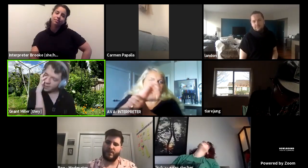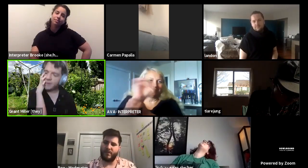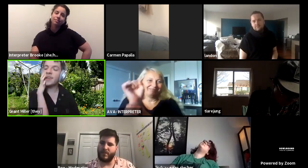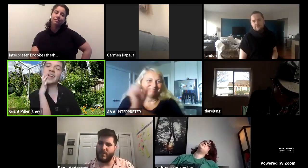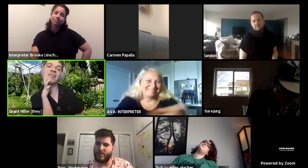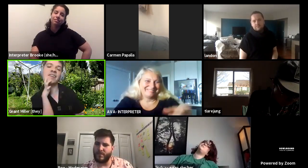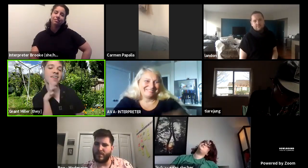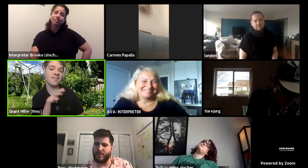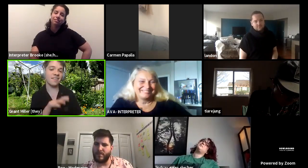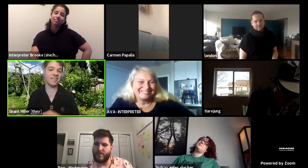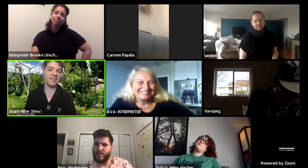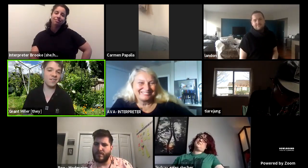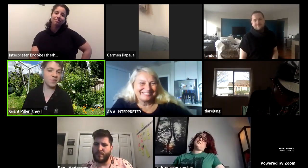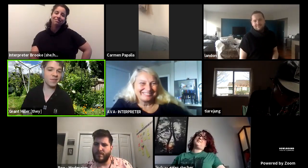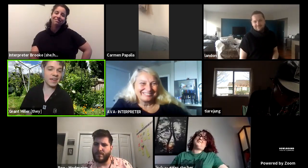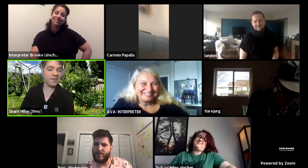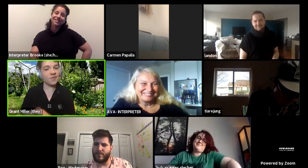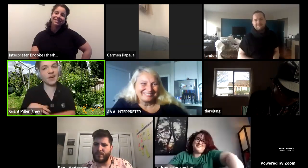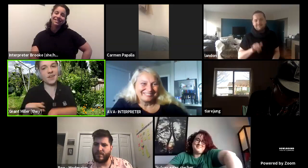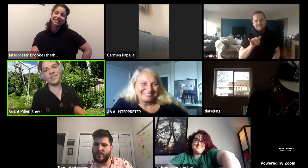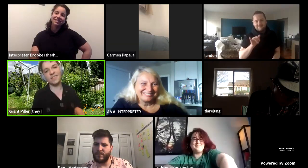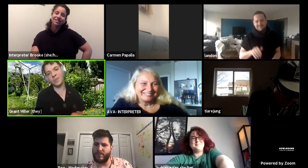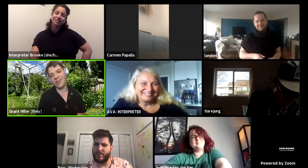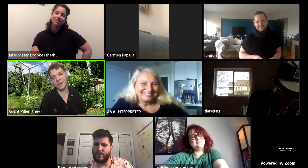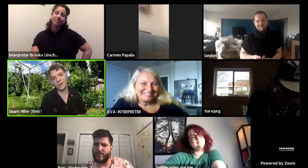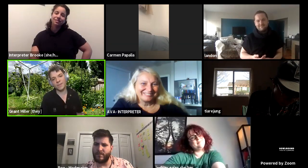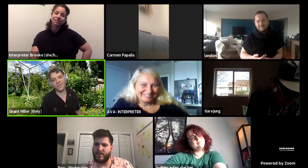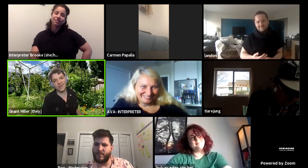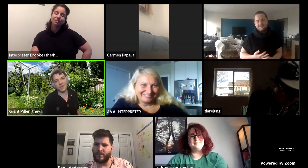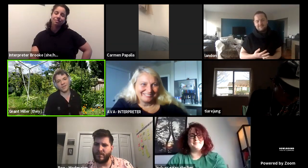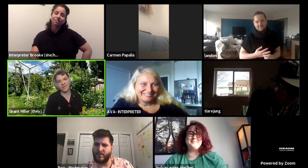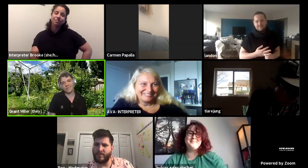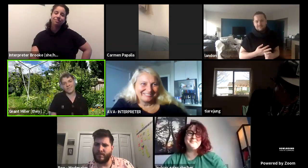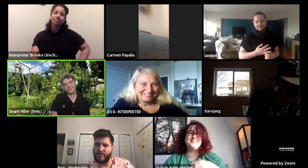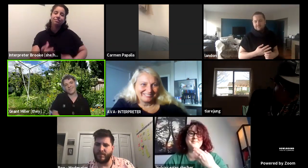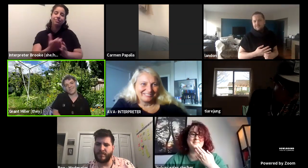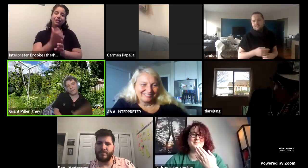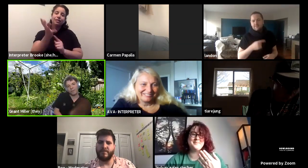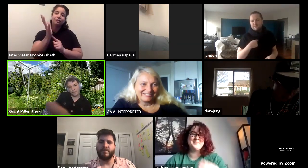And feel free to carry this into the next 5 minutes of break. Thank you.